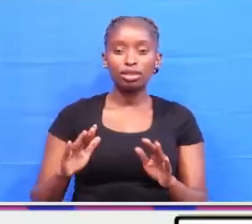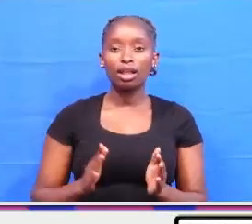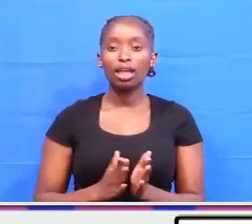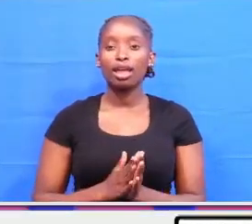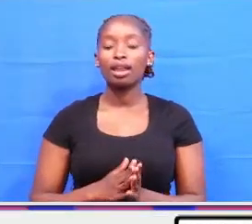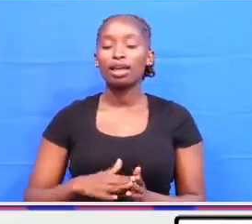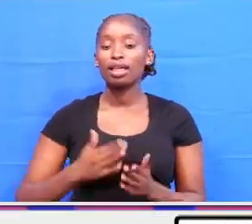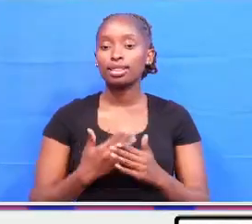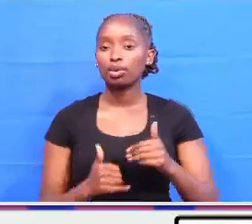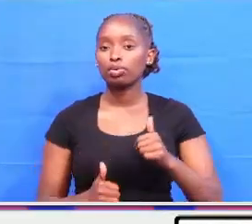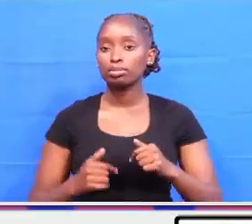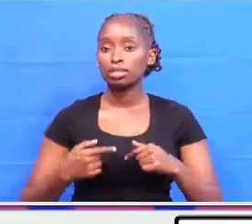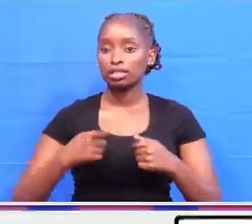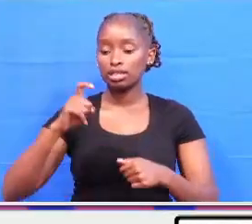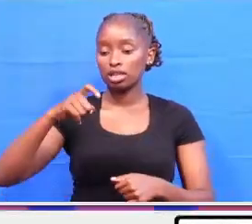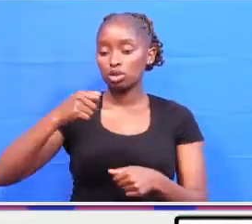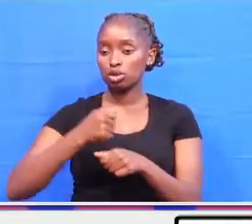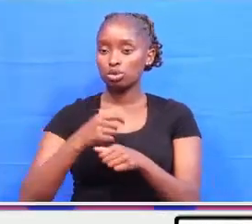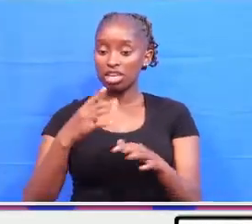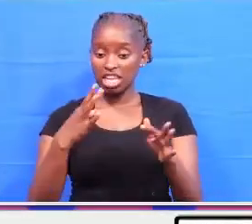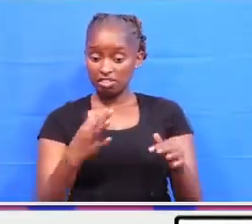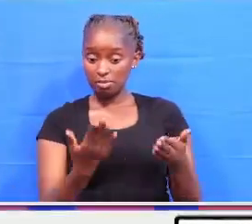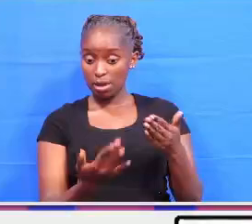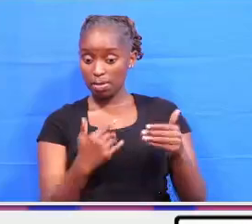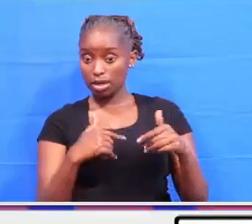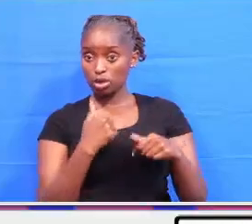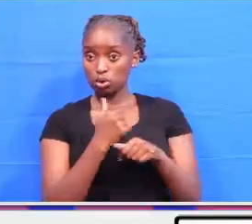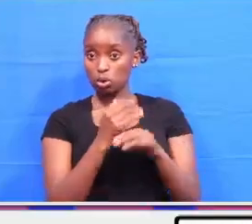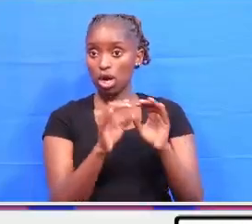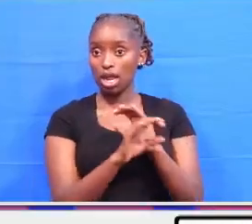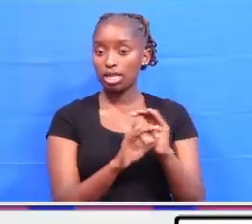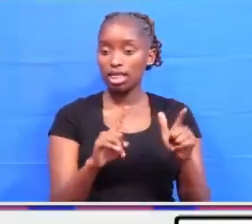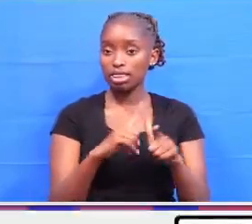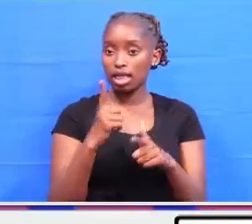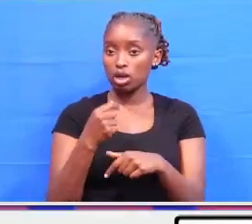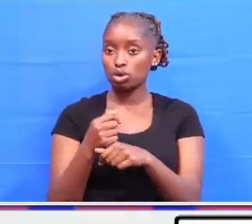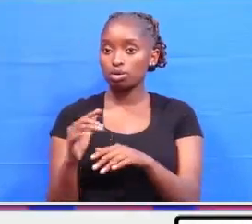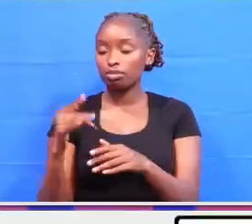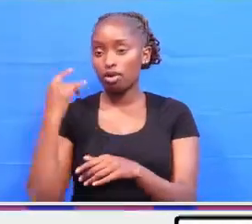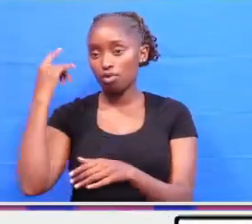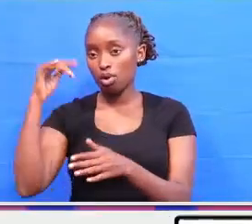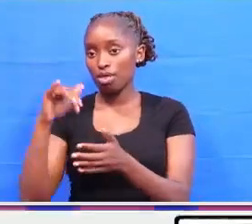to do so? Right. And if I'm not doing it, what am I waiting for? Right. So really,